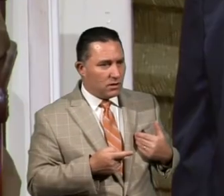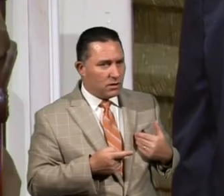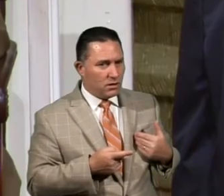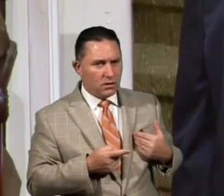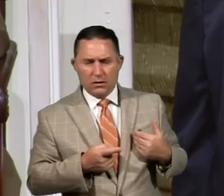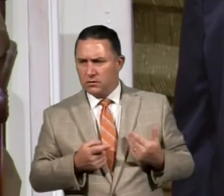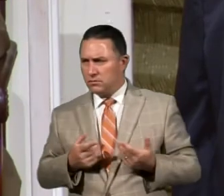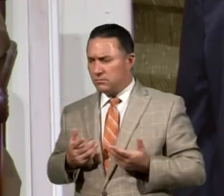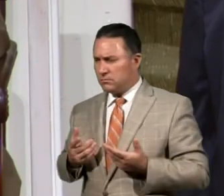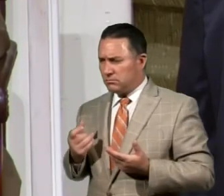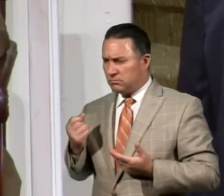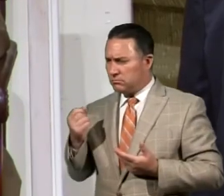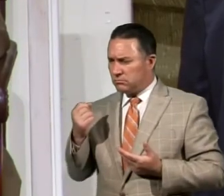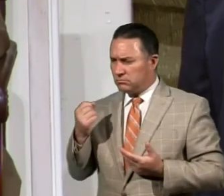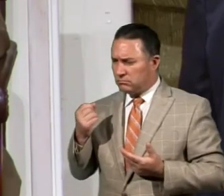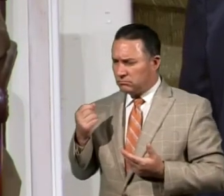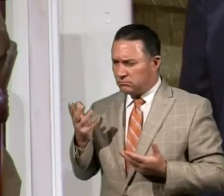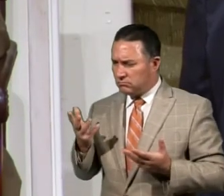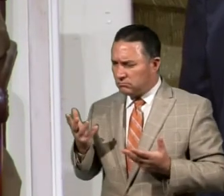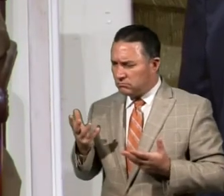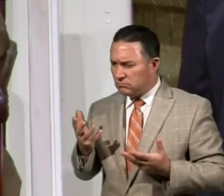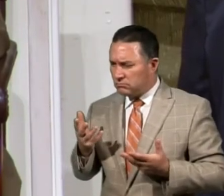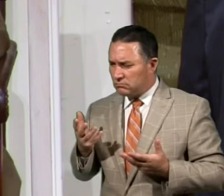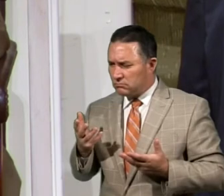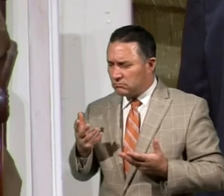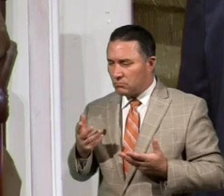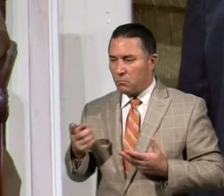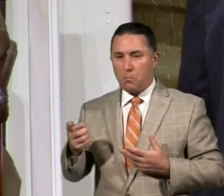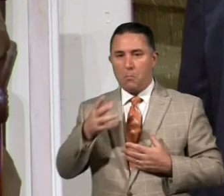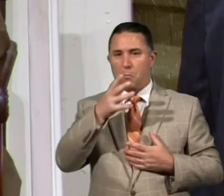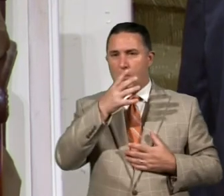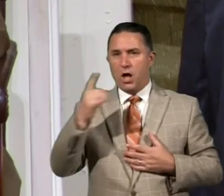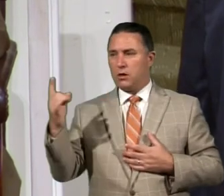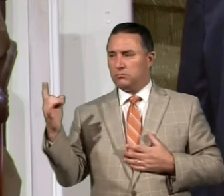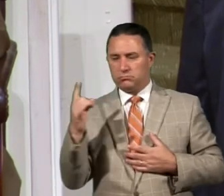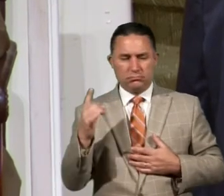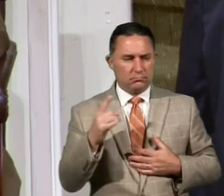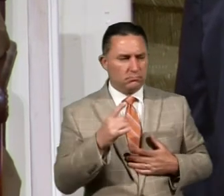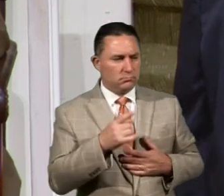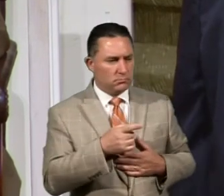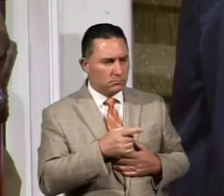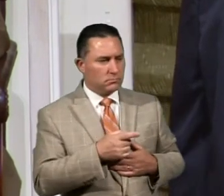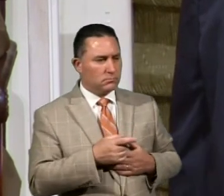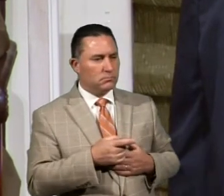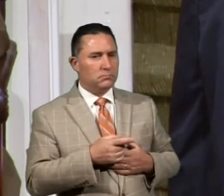I said, I don't understand. The one mother stepped up.